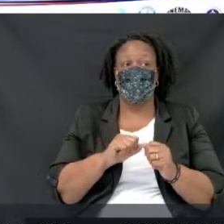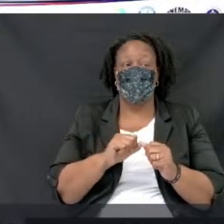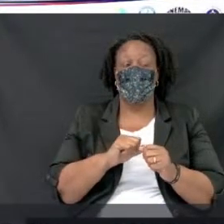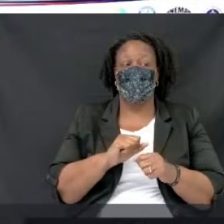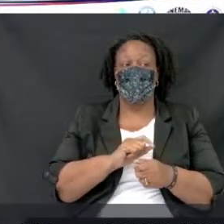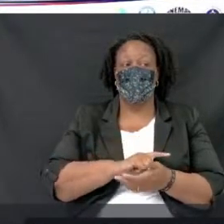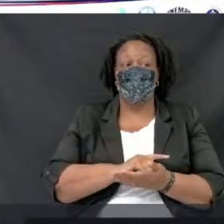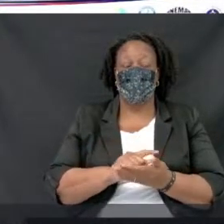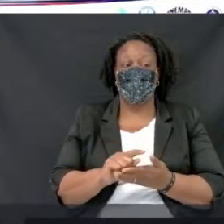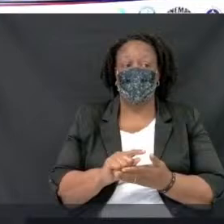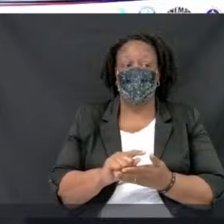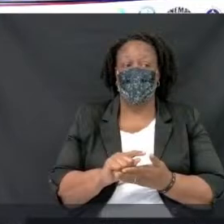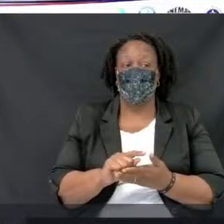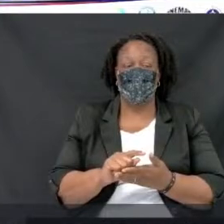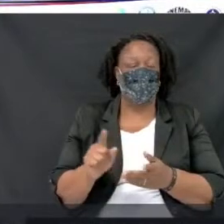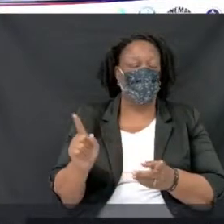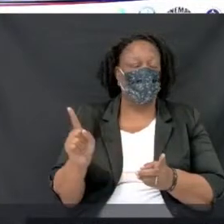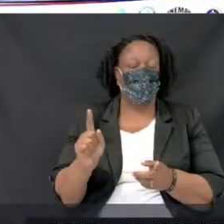religiously so,